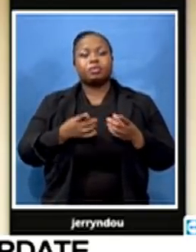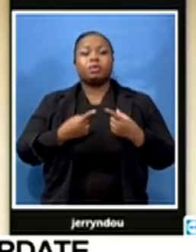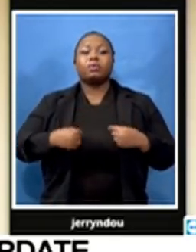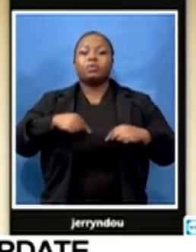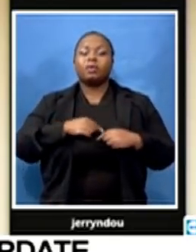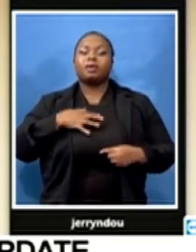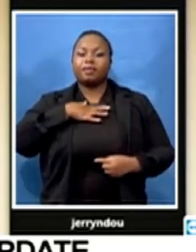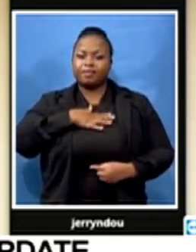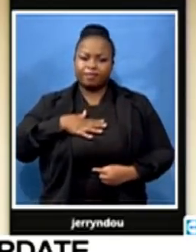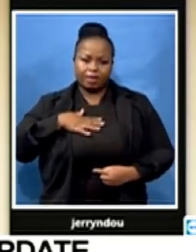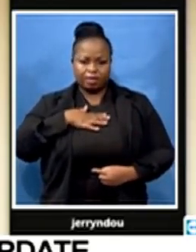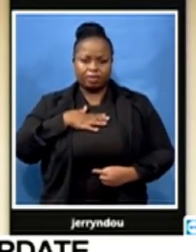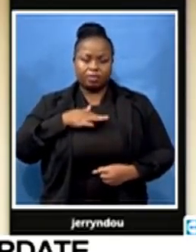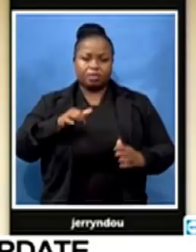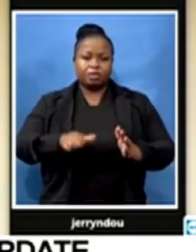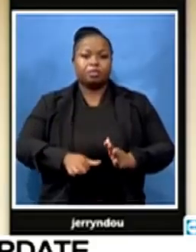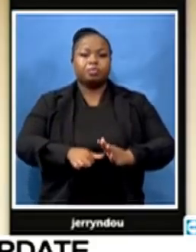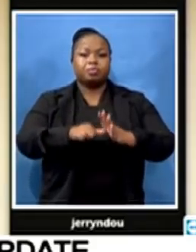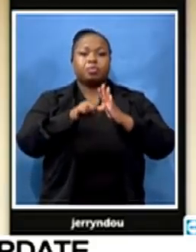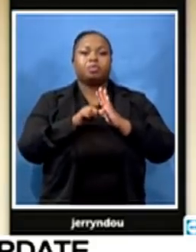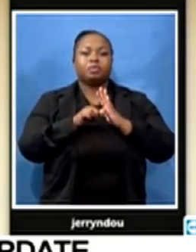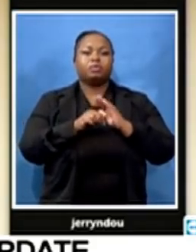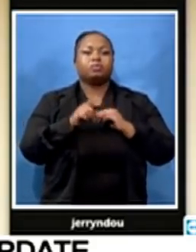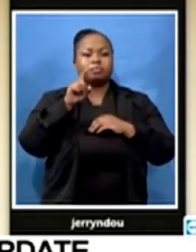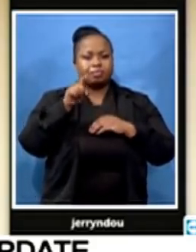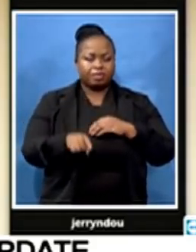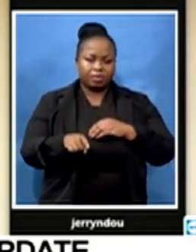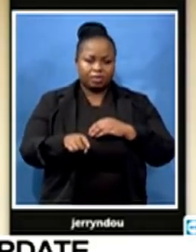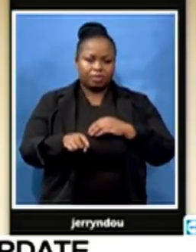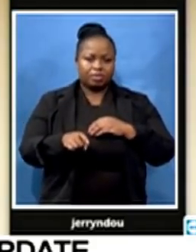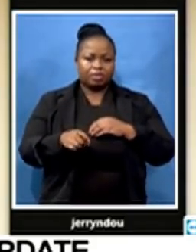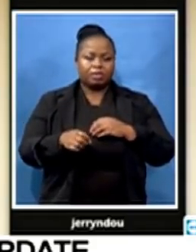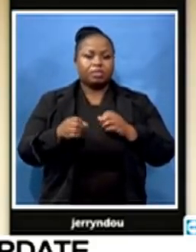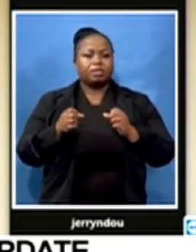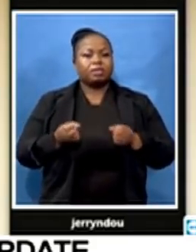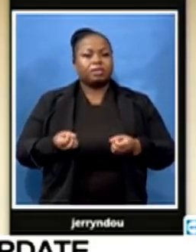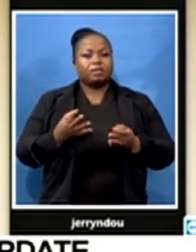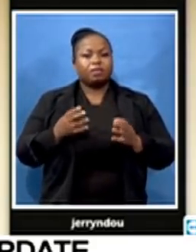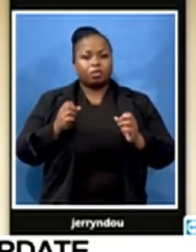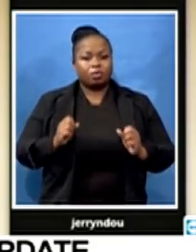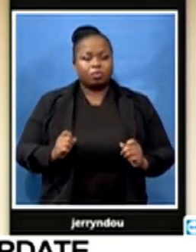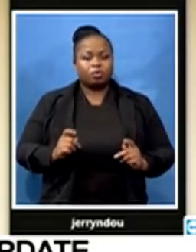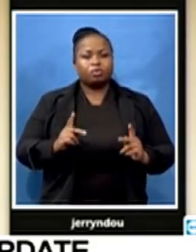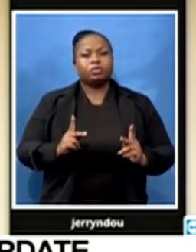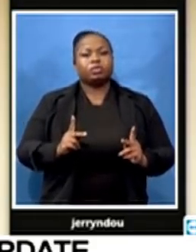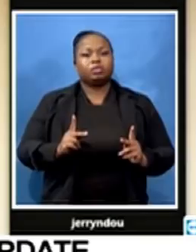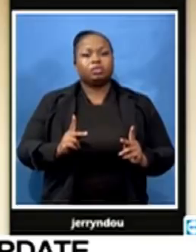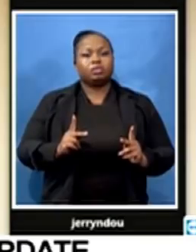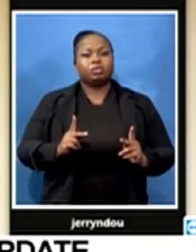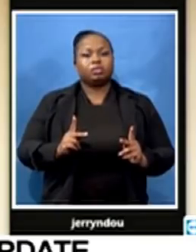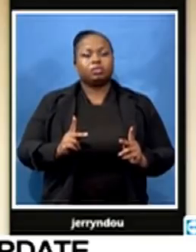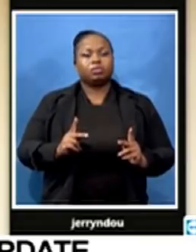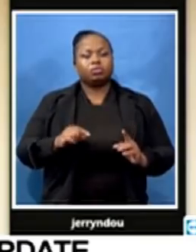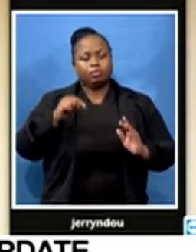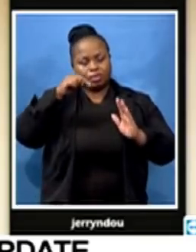create space to broaden and deepen our understanding of the spread of